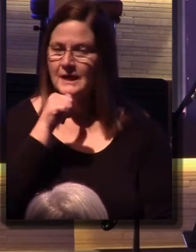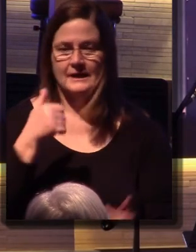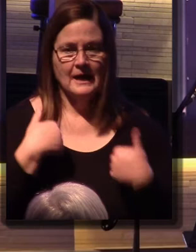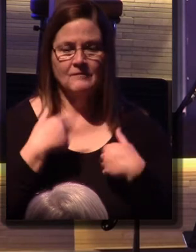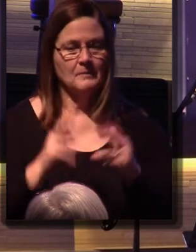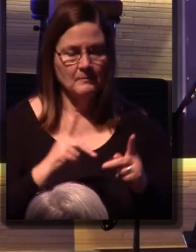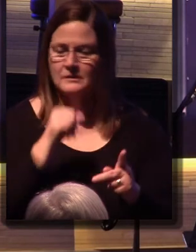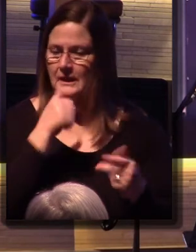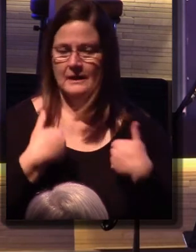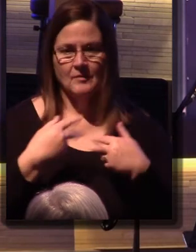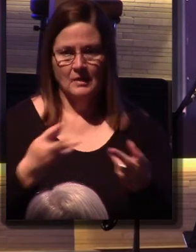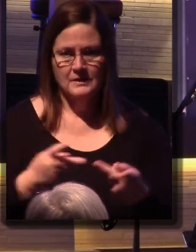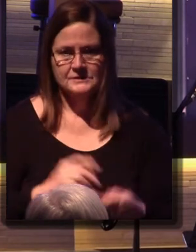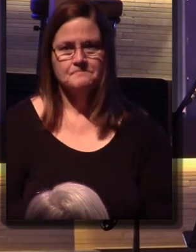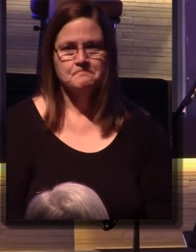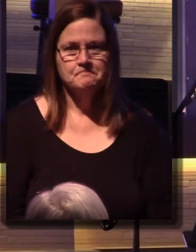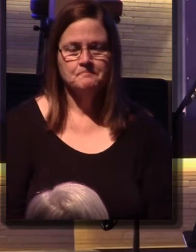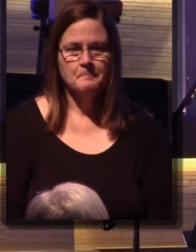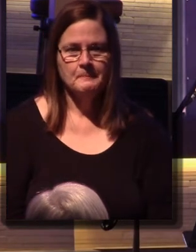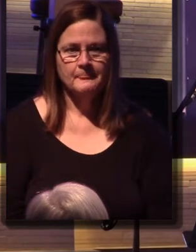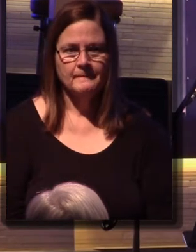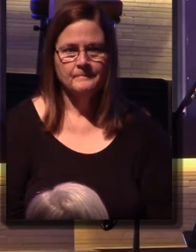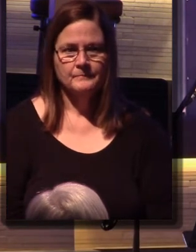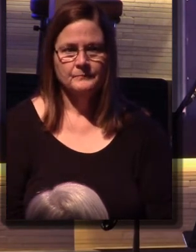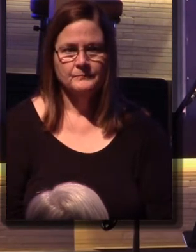He's not going to have a people, and he's not going to have a place.